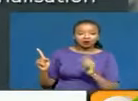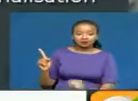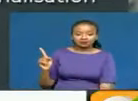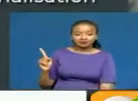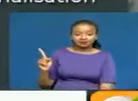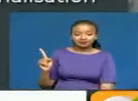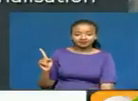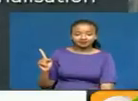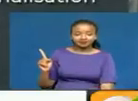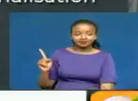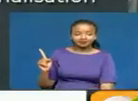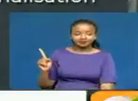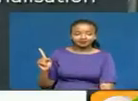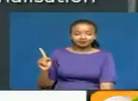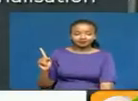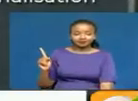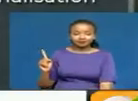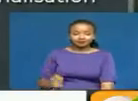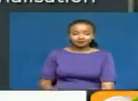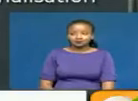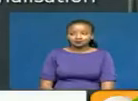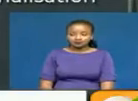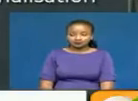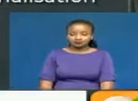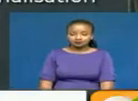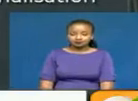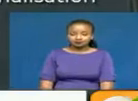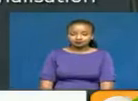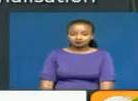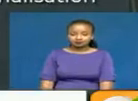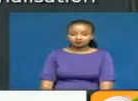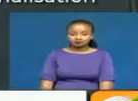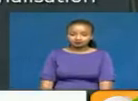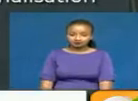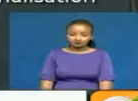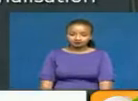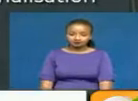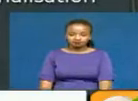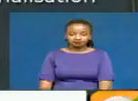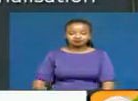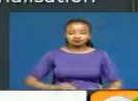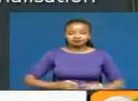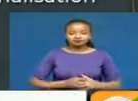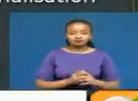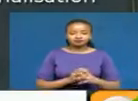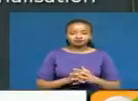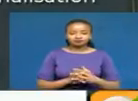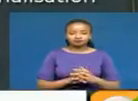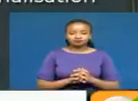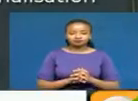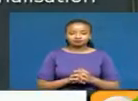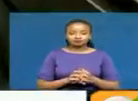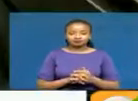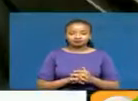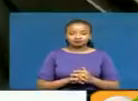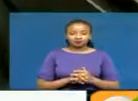charged in a court of law for an offence related to corruption shall cease to perform the functions of the office pending finalisation of the court," end of